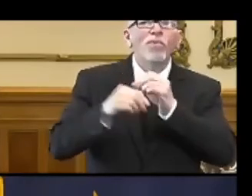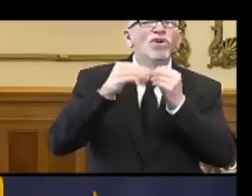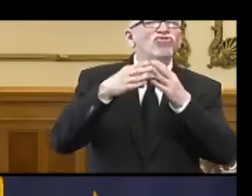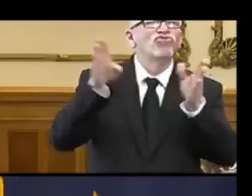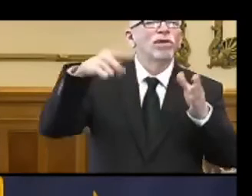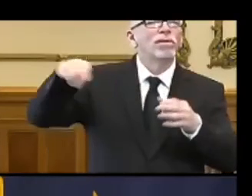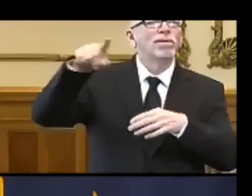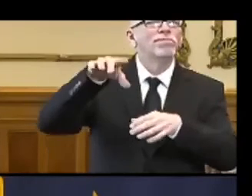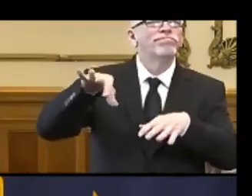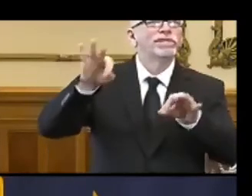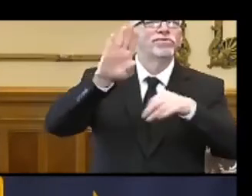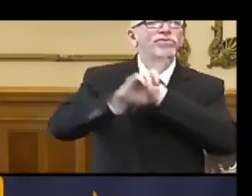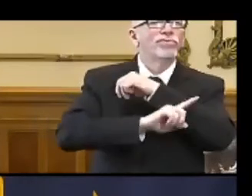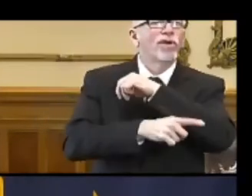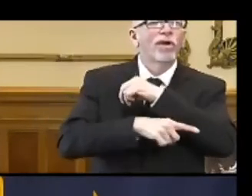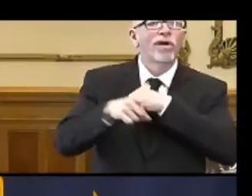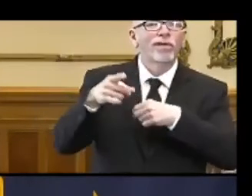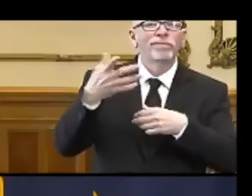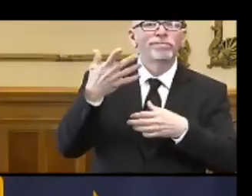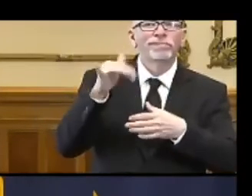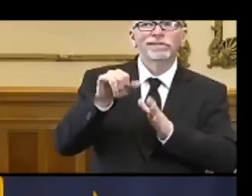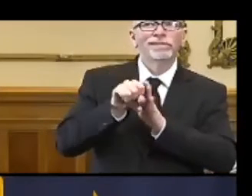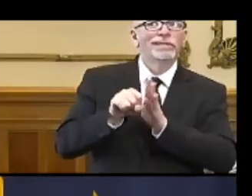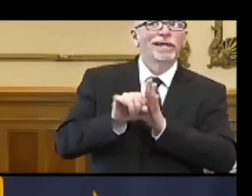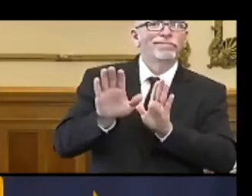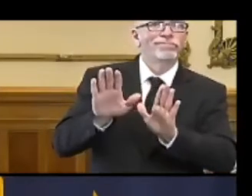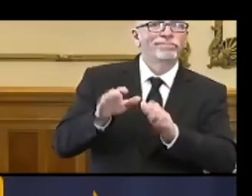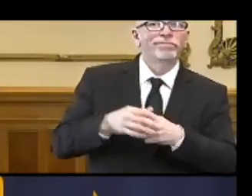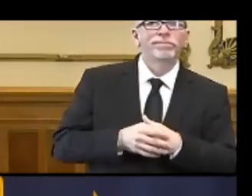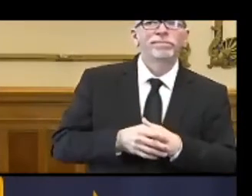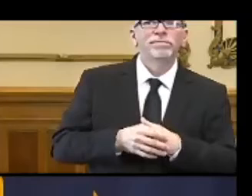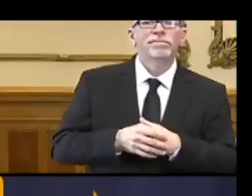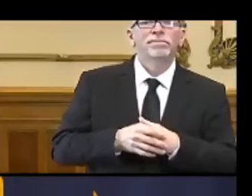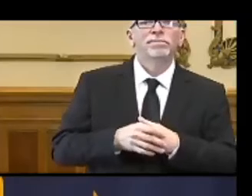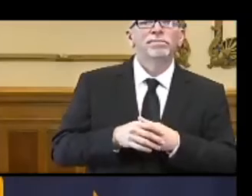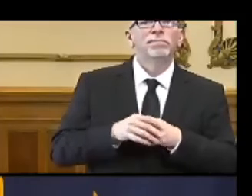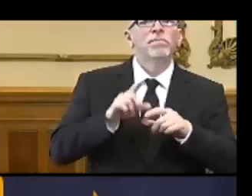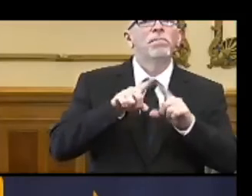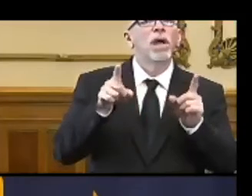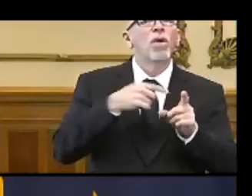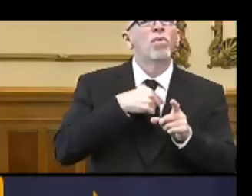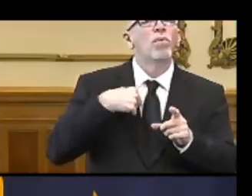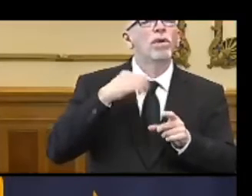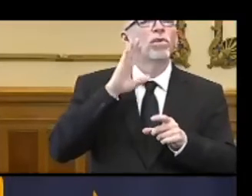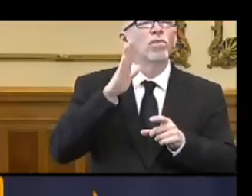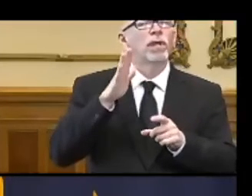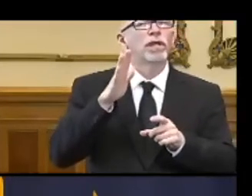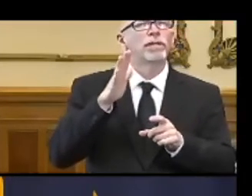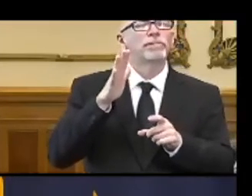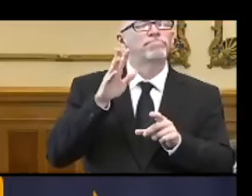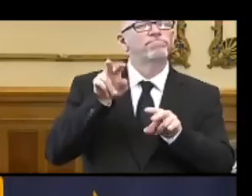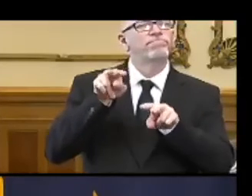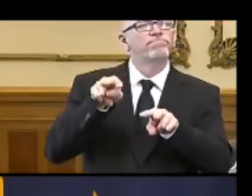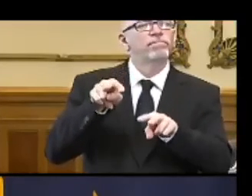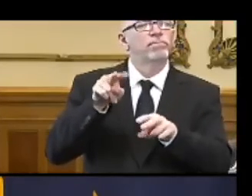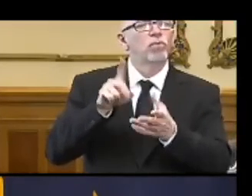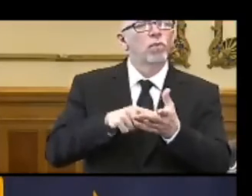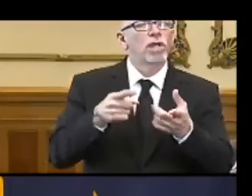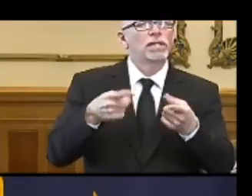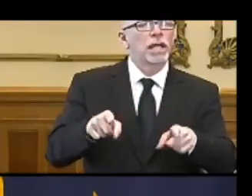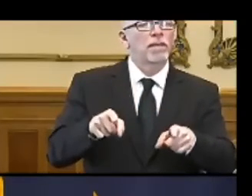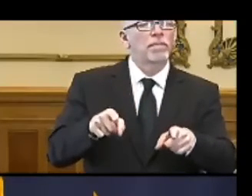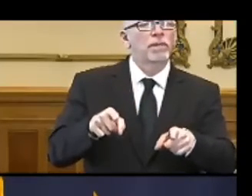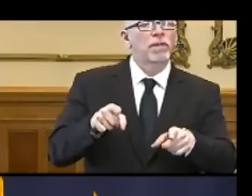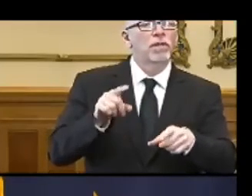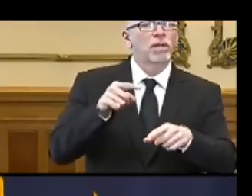general. Same true being on state assets. But also, we're going to be very mindful of what is occurring